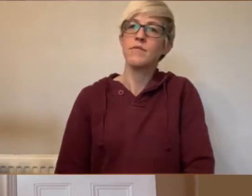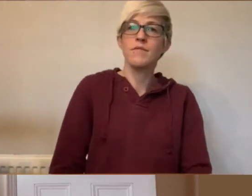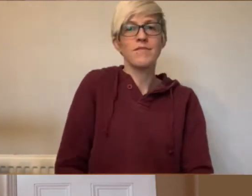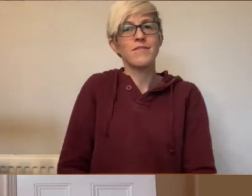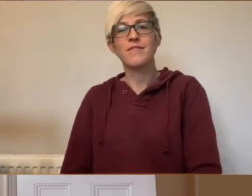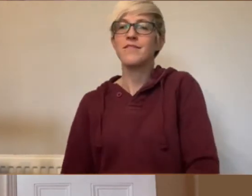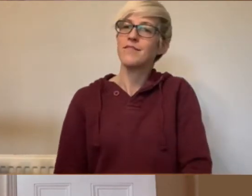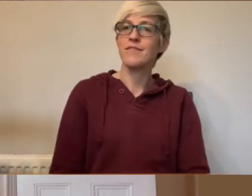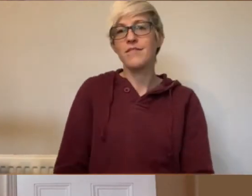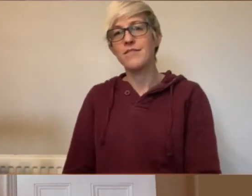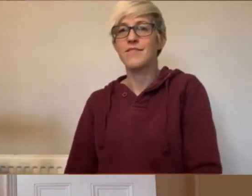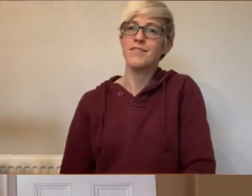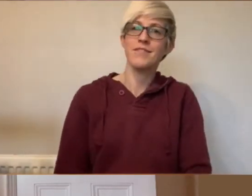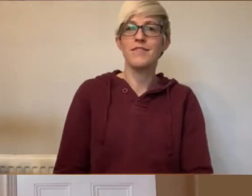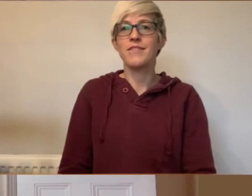Have a wiggle.